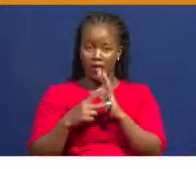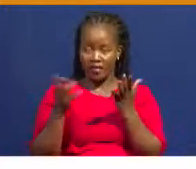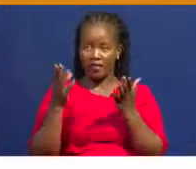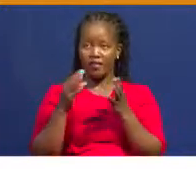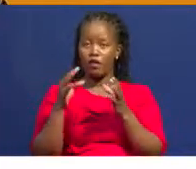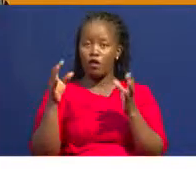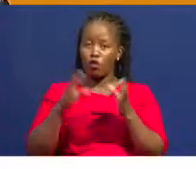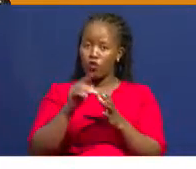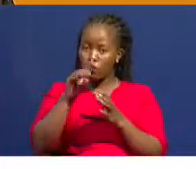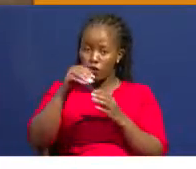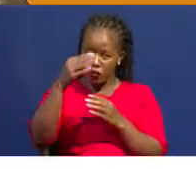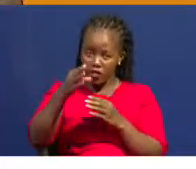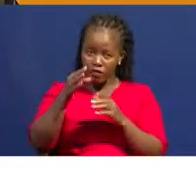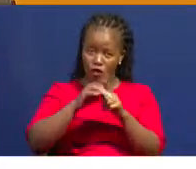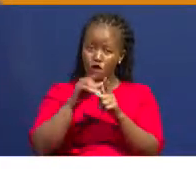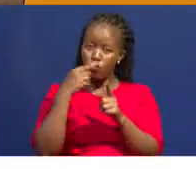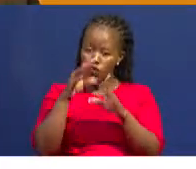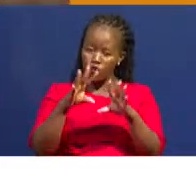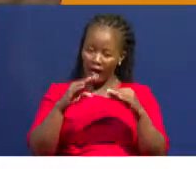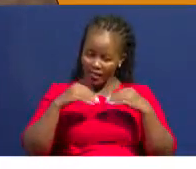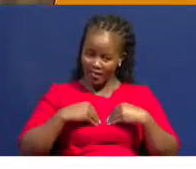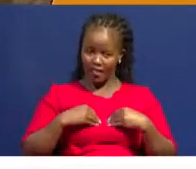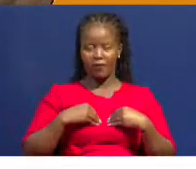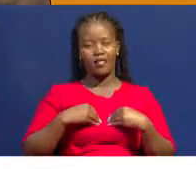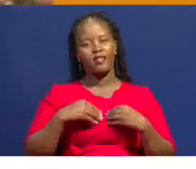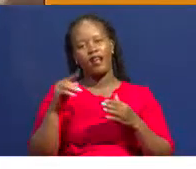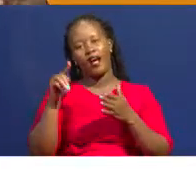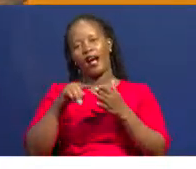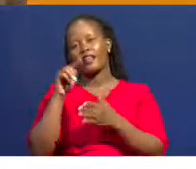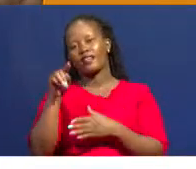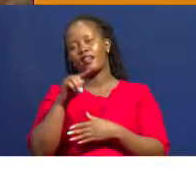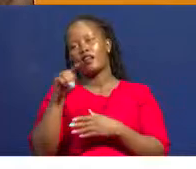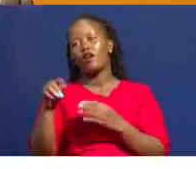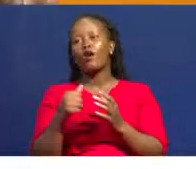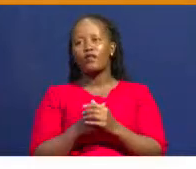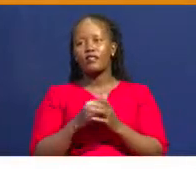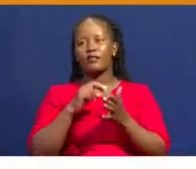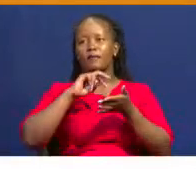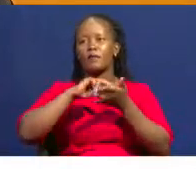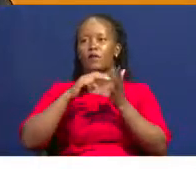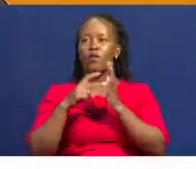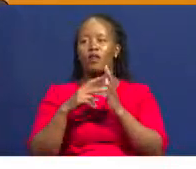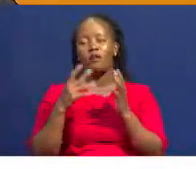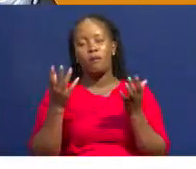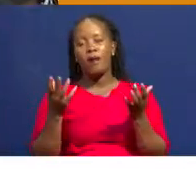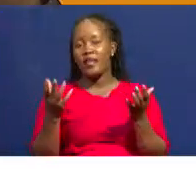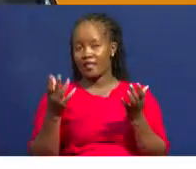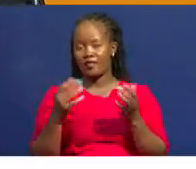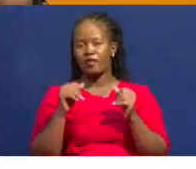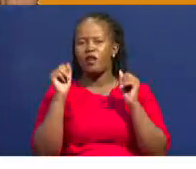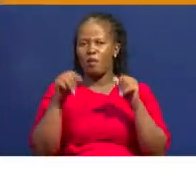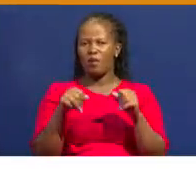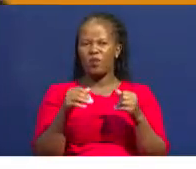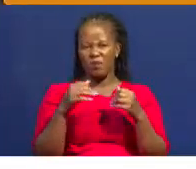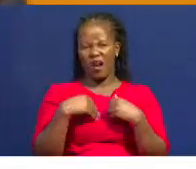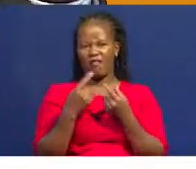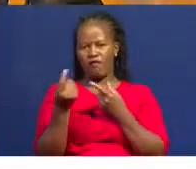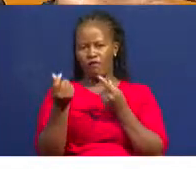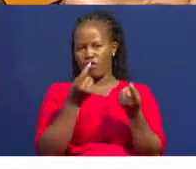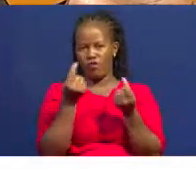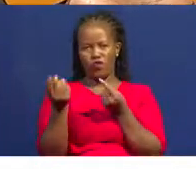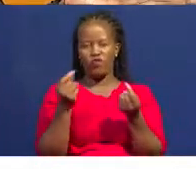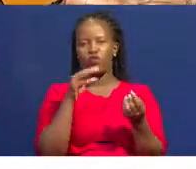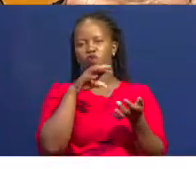you blame the hen and you also blame the mongoose. So in this case, but there can be isolated cases. That one